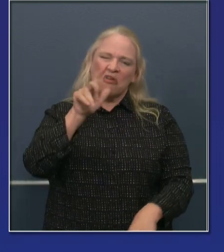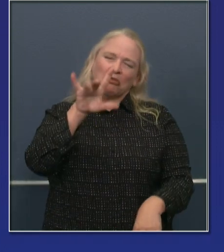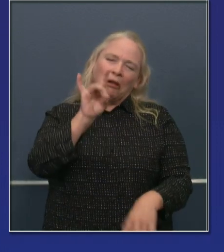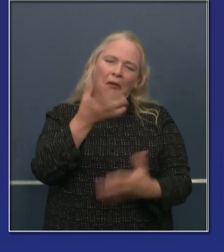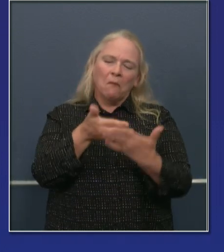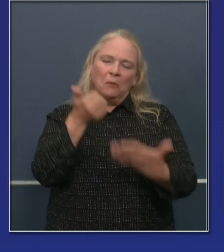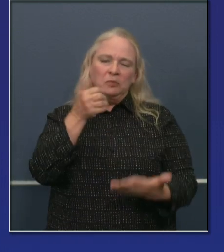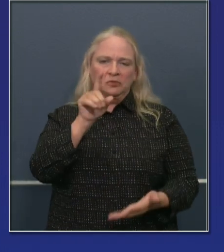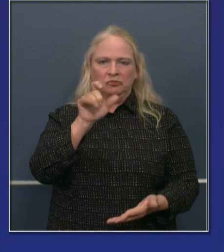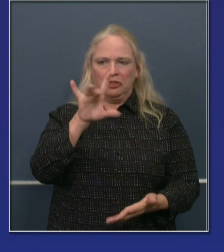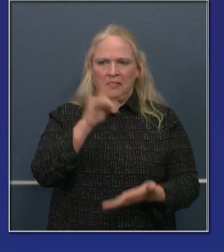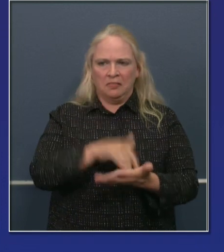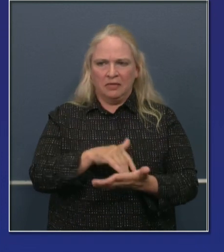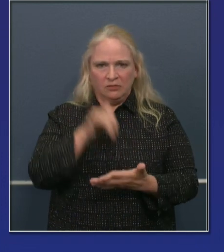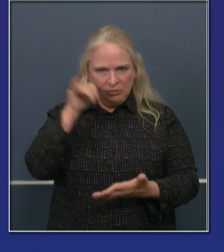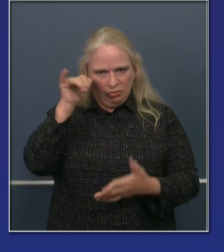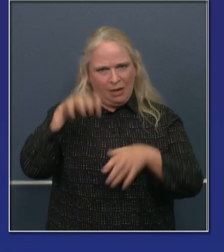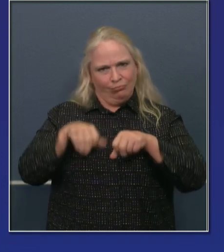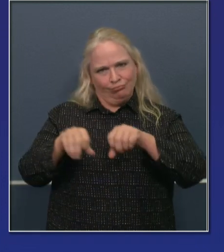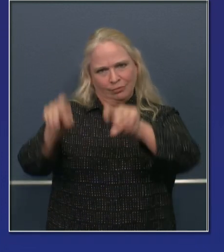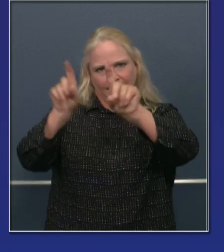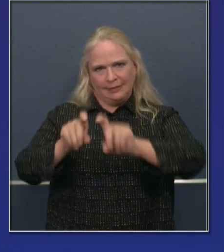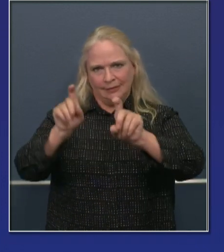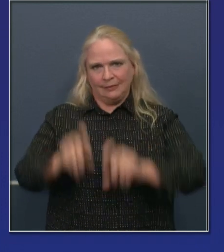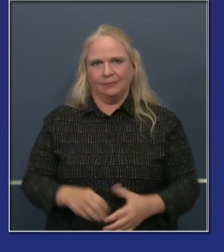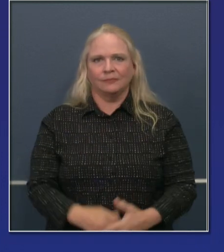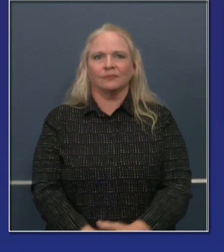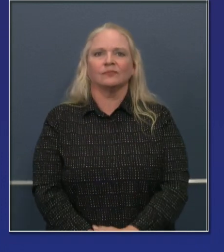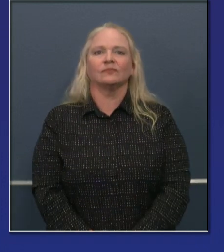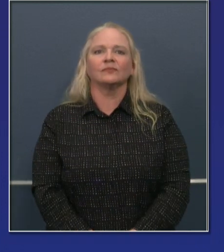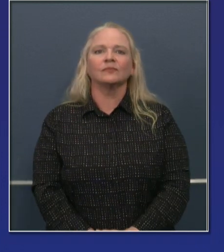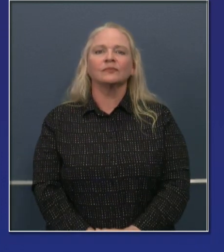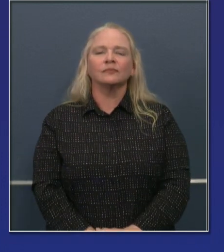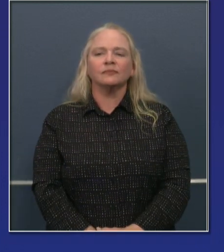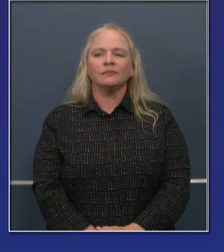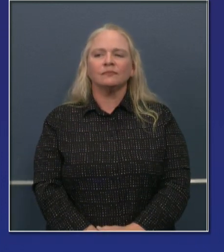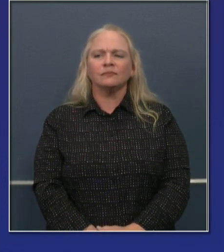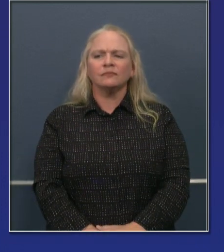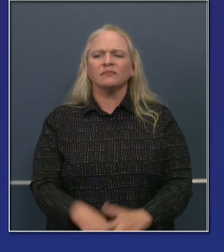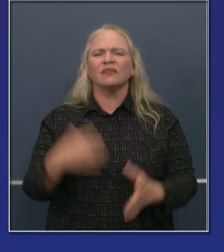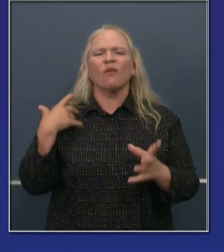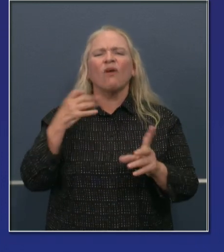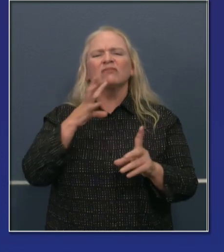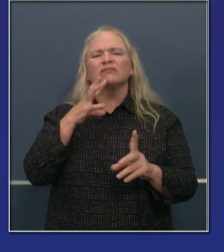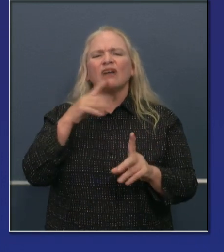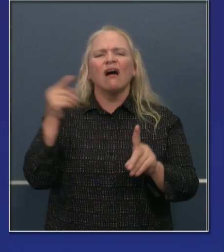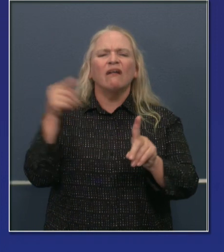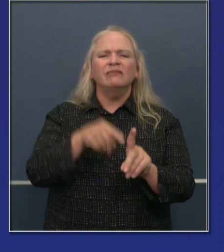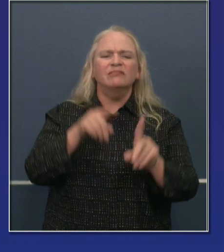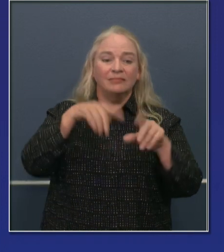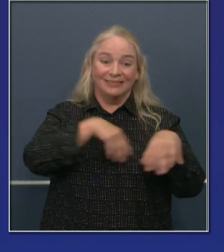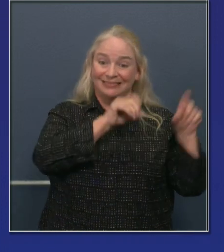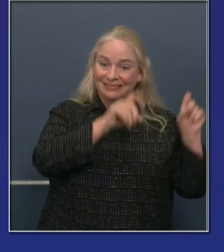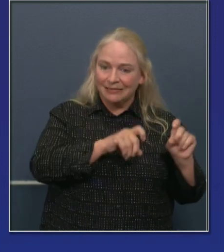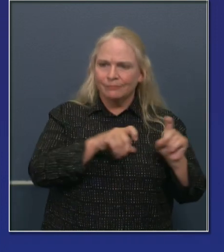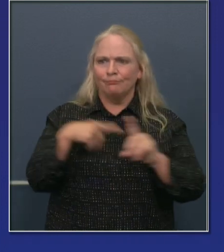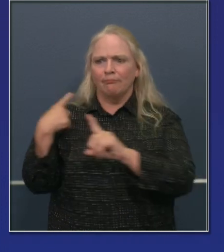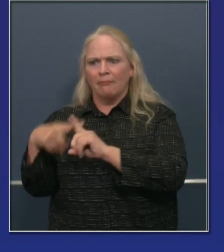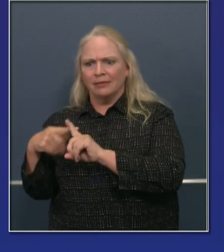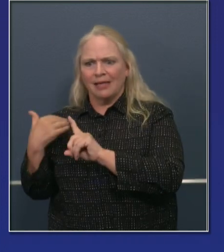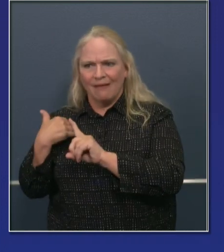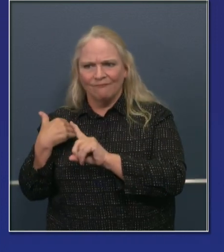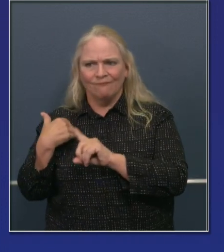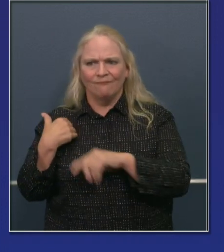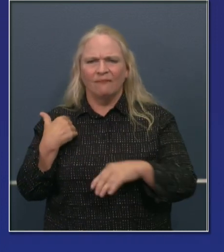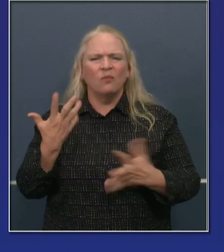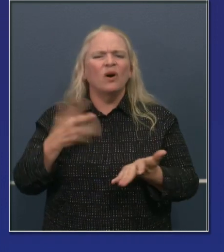tested yesterday. As it relates to the test positivity rate, we constantly want to take a closer look. You'll see where we